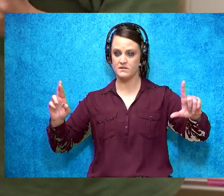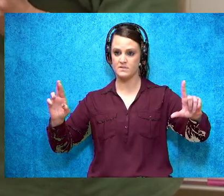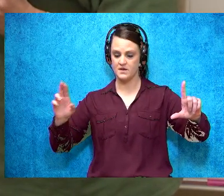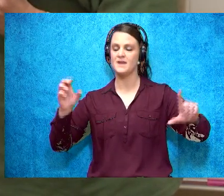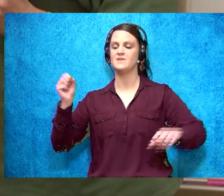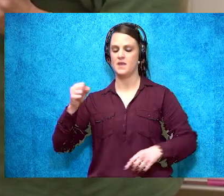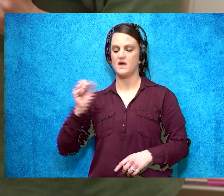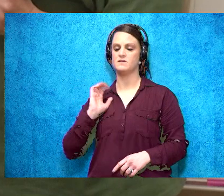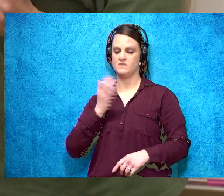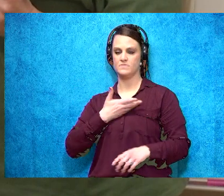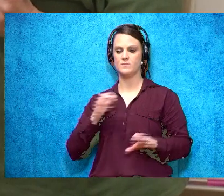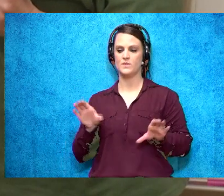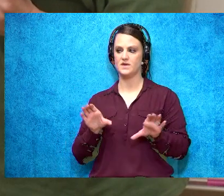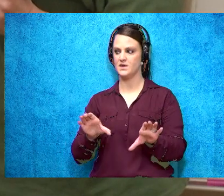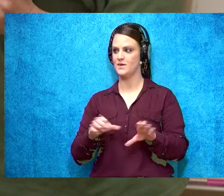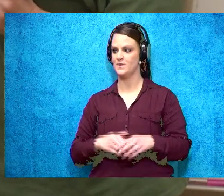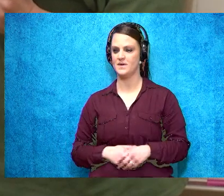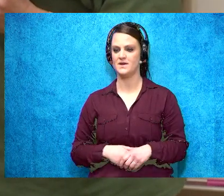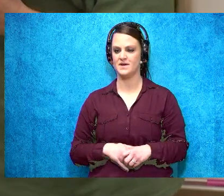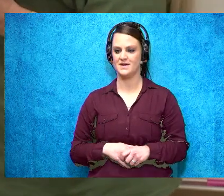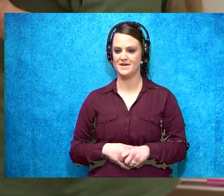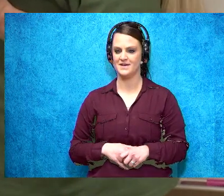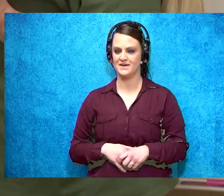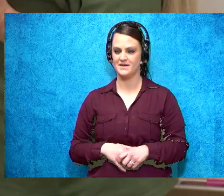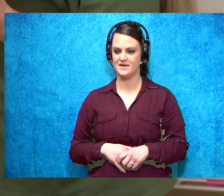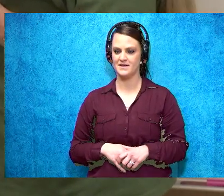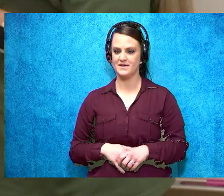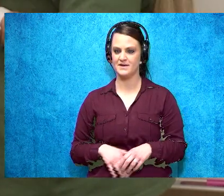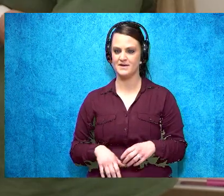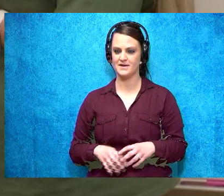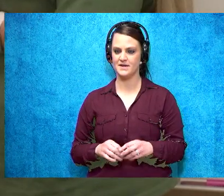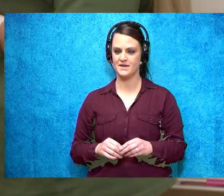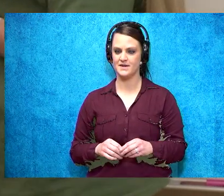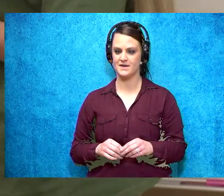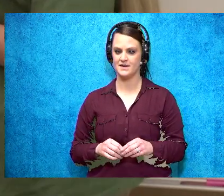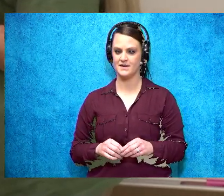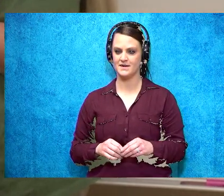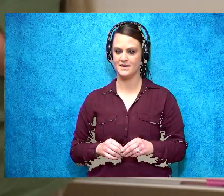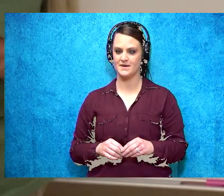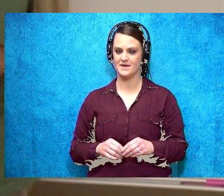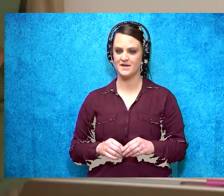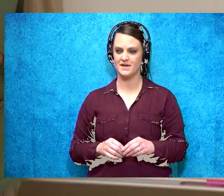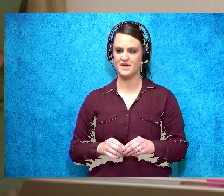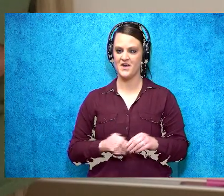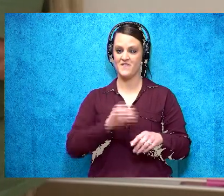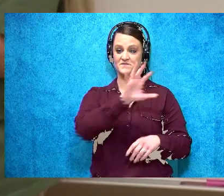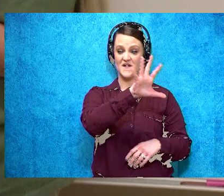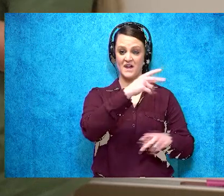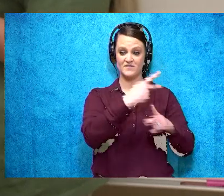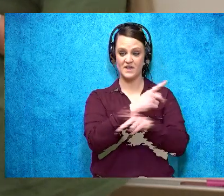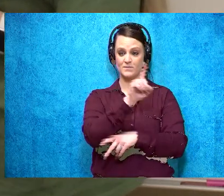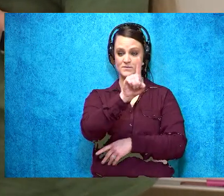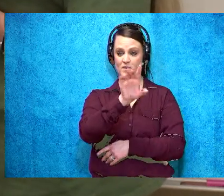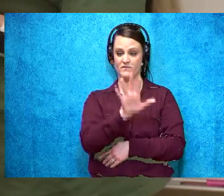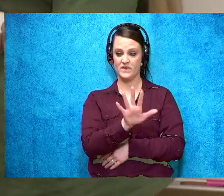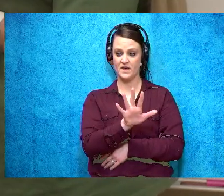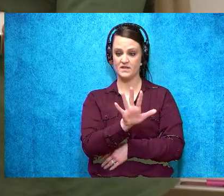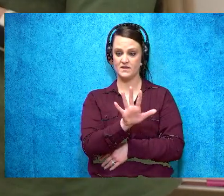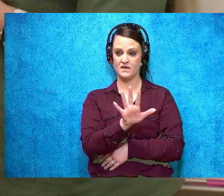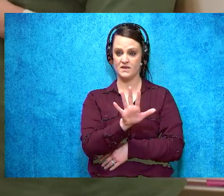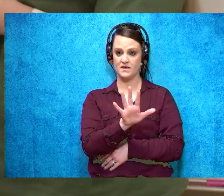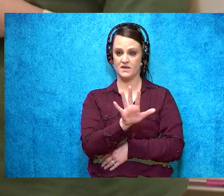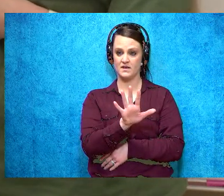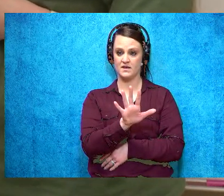Yes, we do. Okay, so what do we do now? 5 times 1/5.